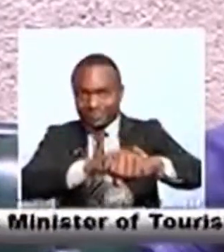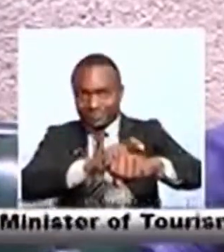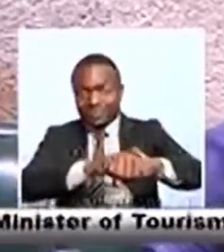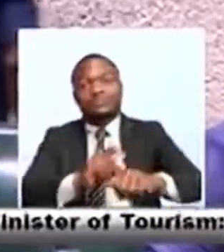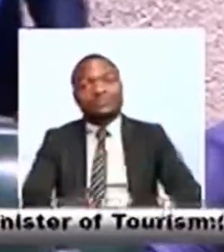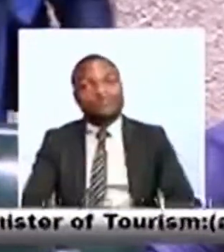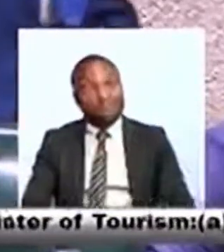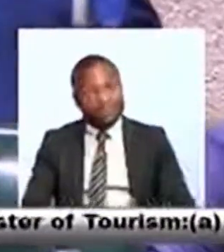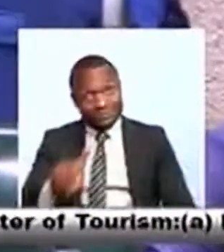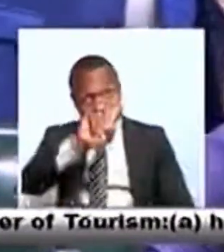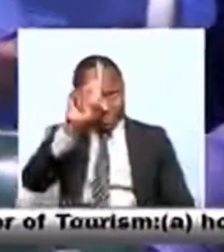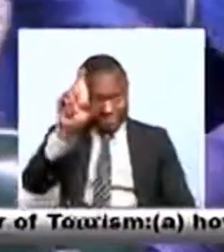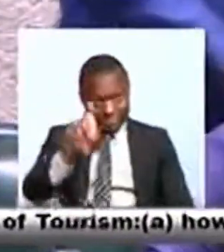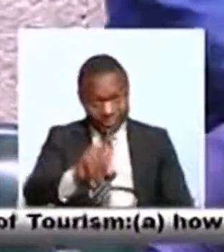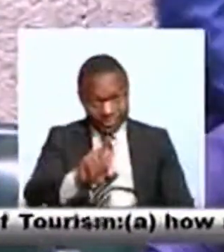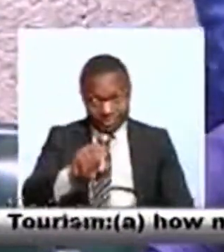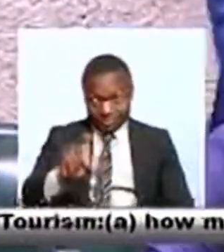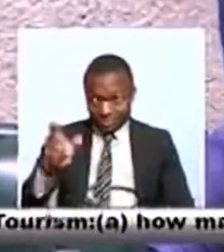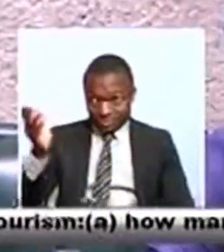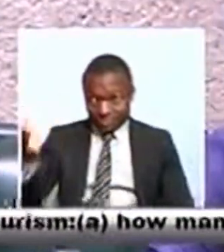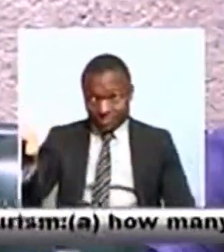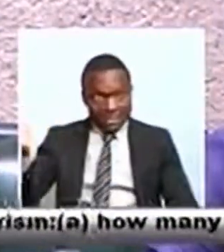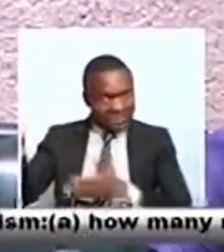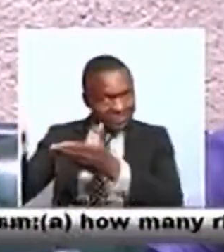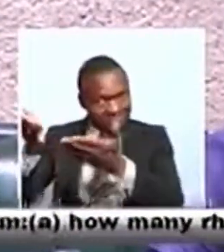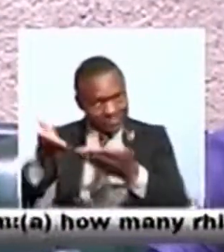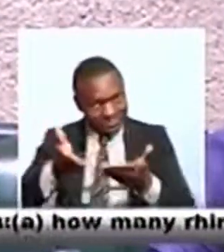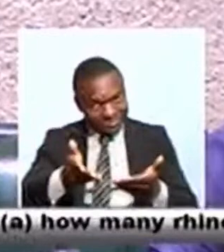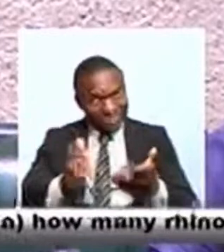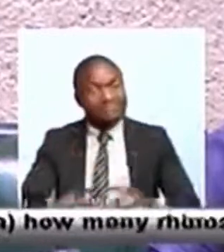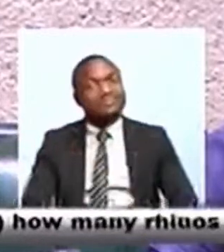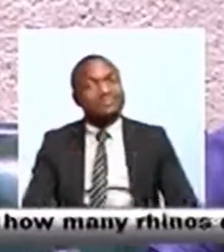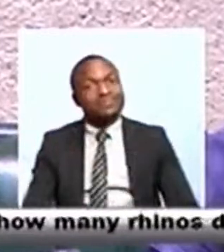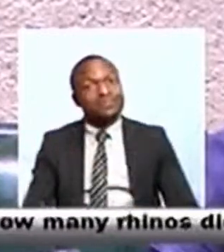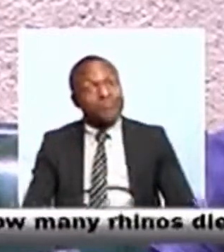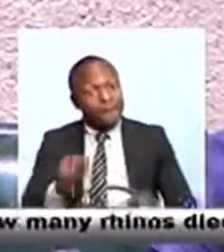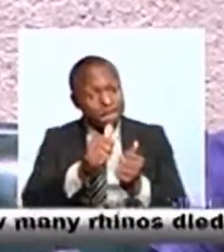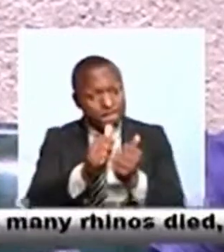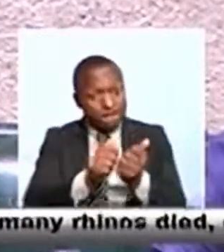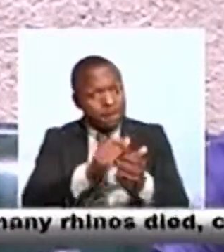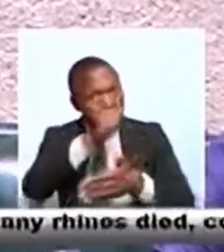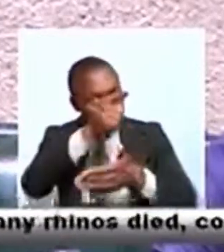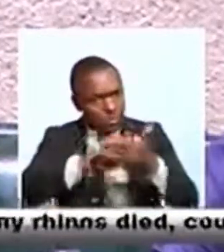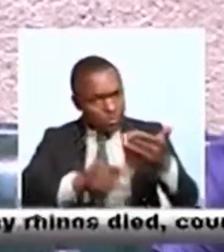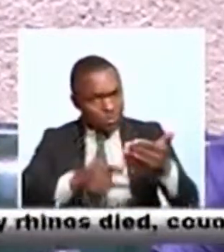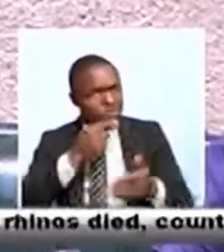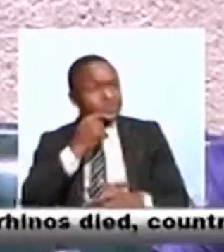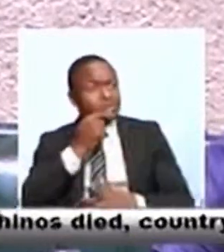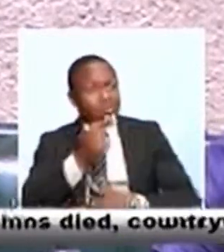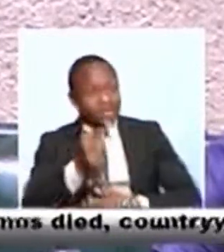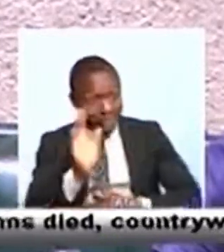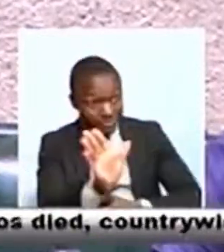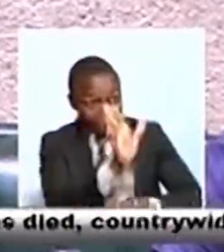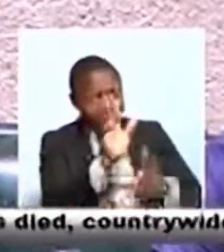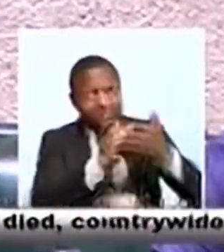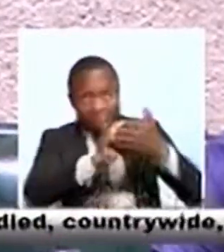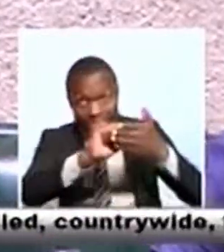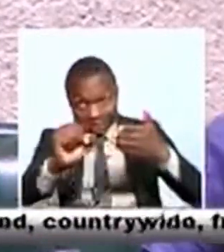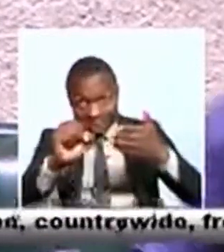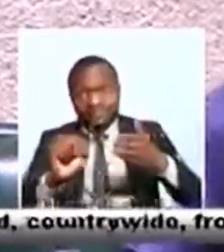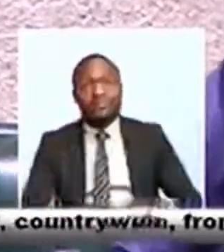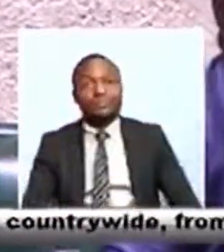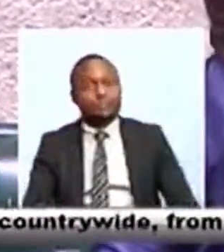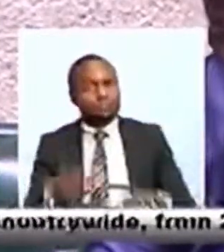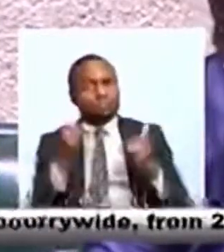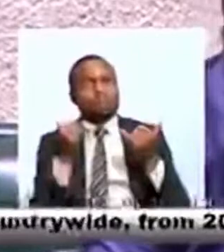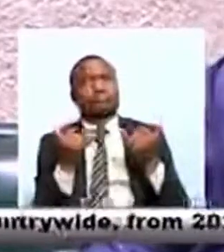And the question I am putting forward is in reference to what you said in your statement, that